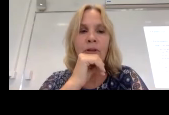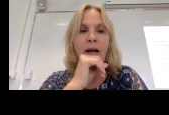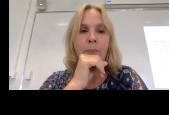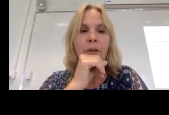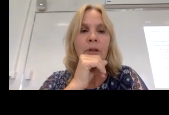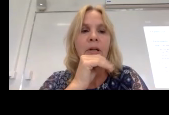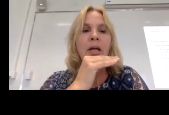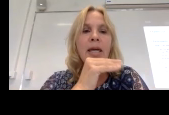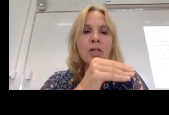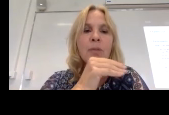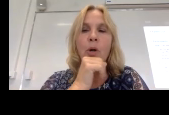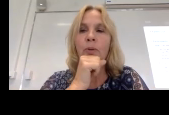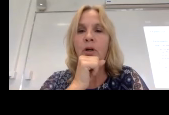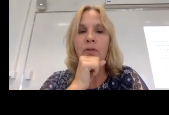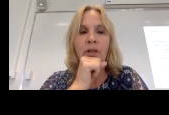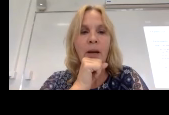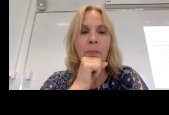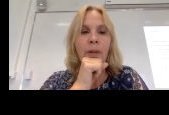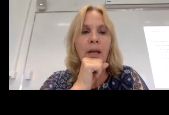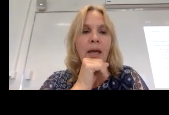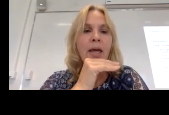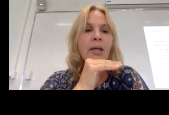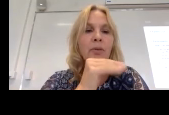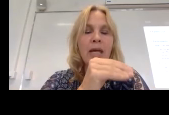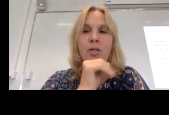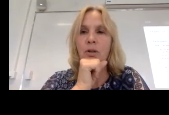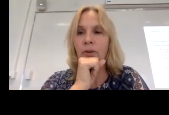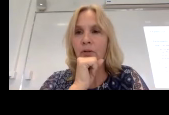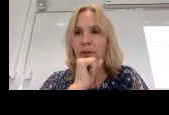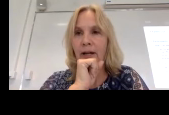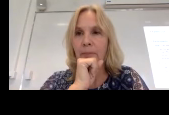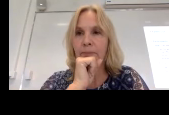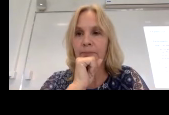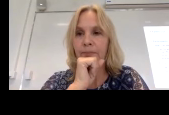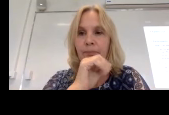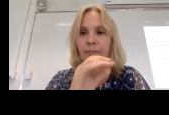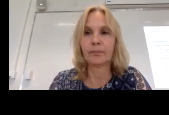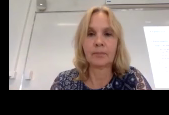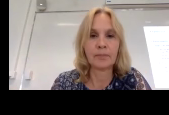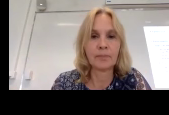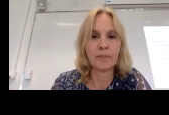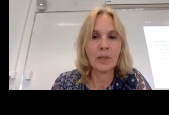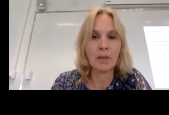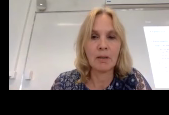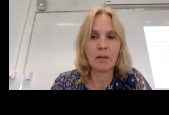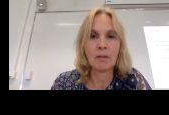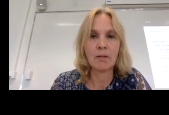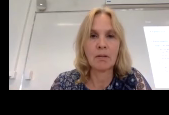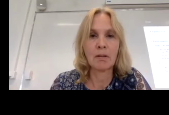parameter overlap, handshape only overlap, and location only overlap.